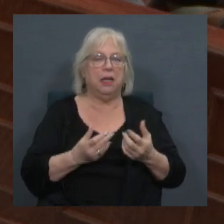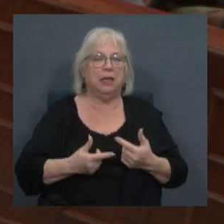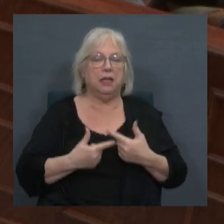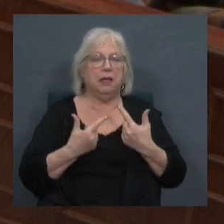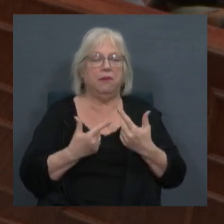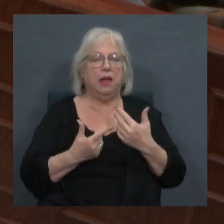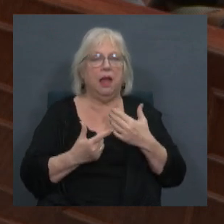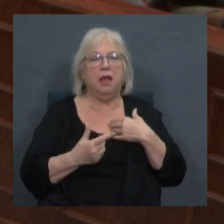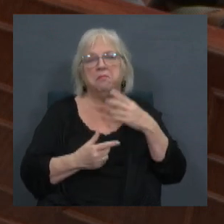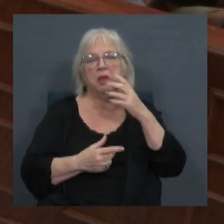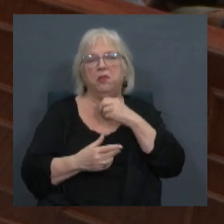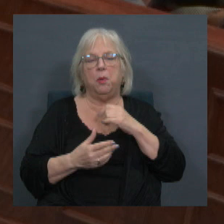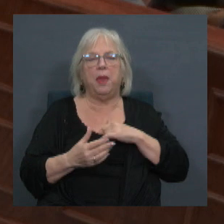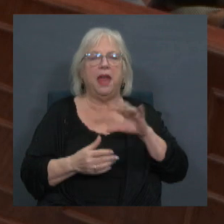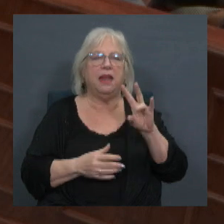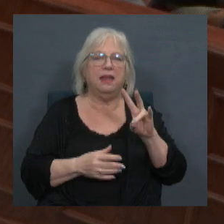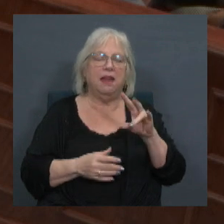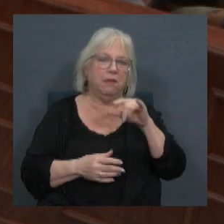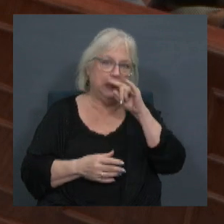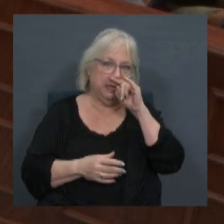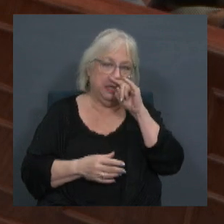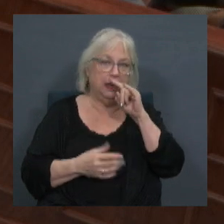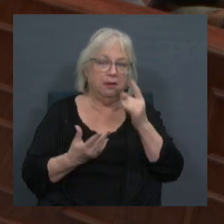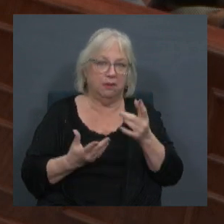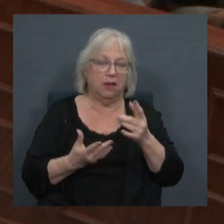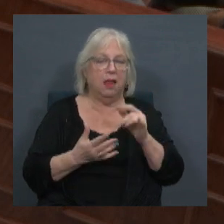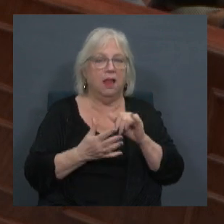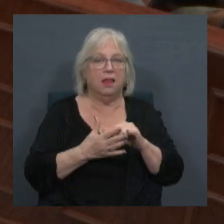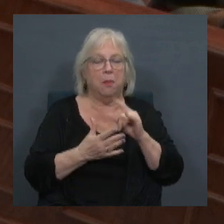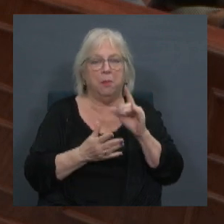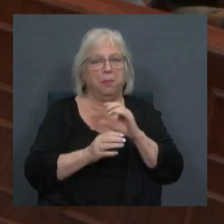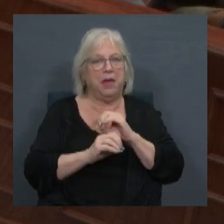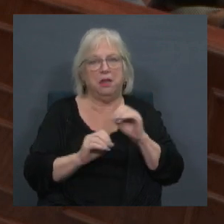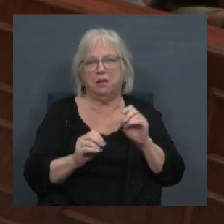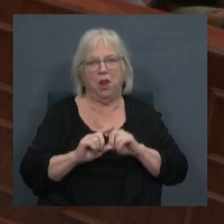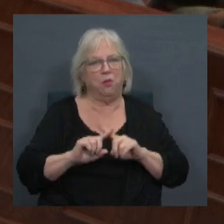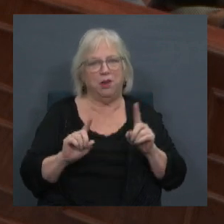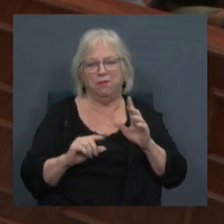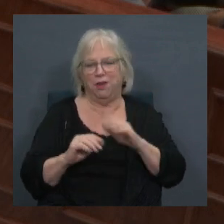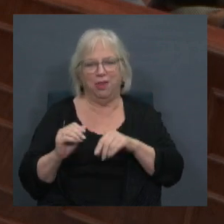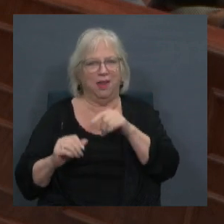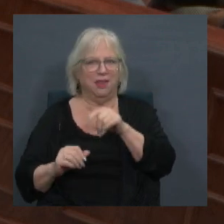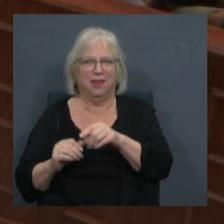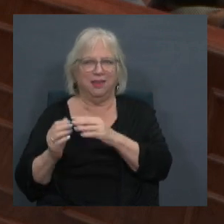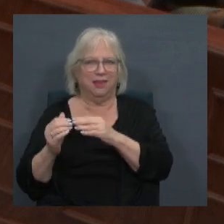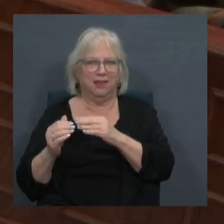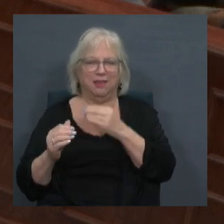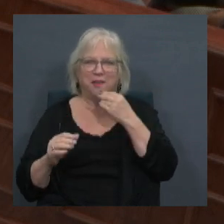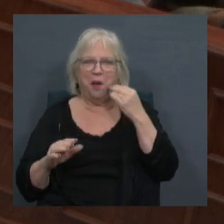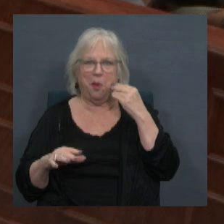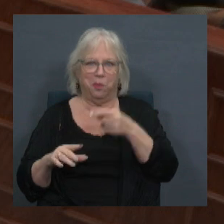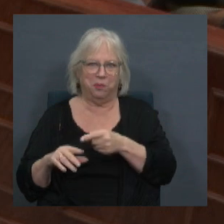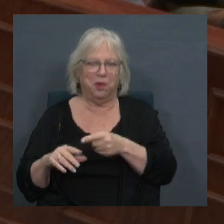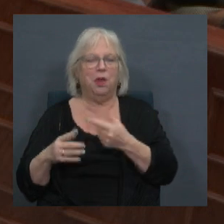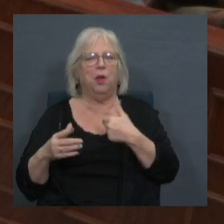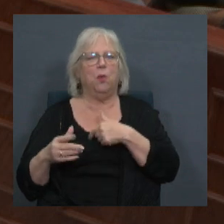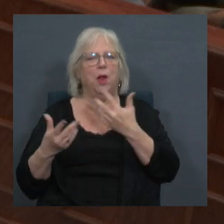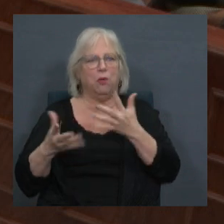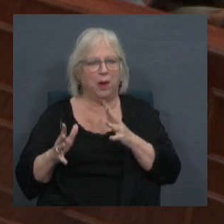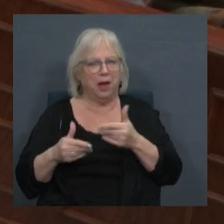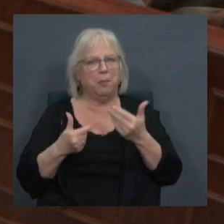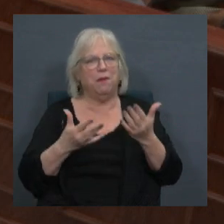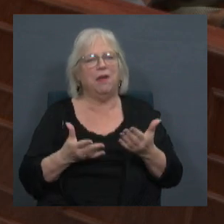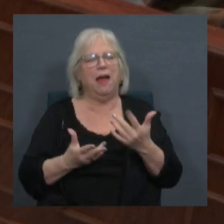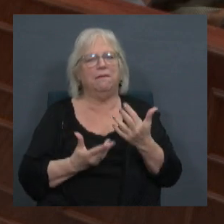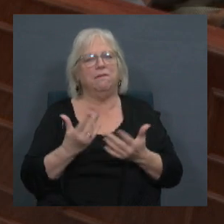Assume they had 7 kids. That would be no different than this facility, and we already provide fire